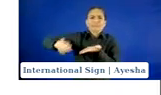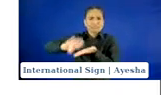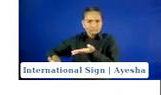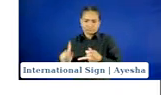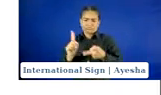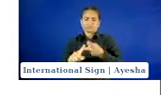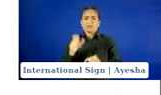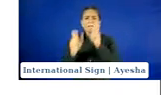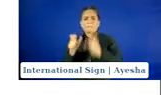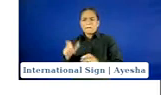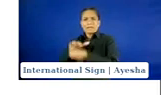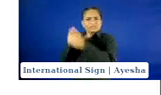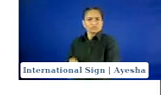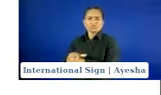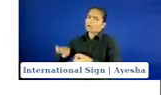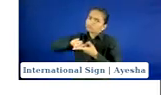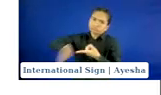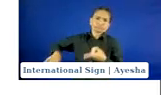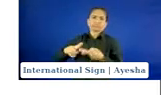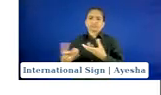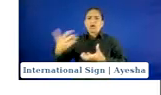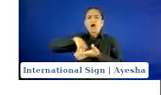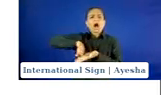individuals and of humanity as a whole.